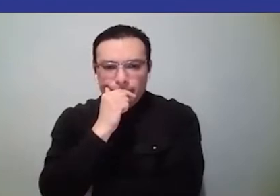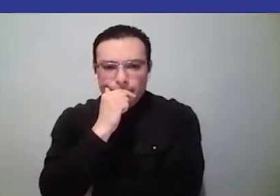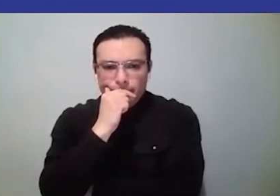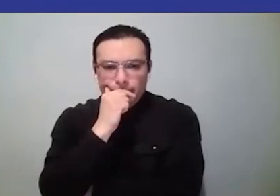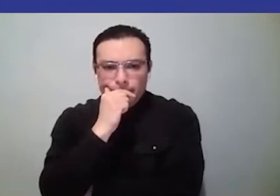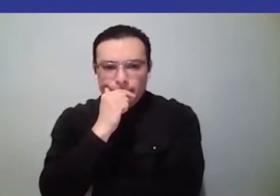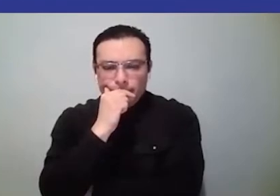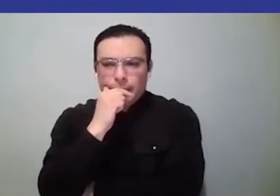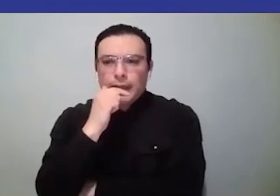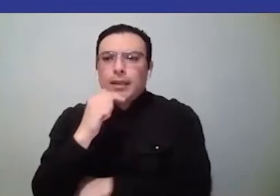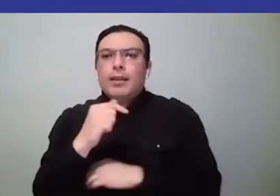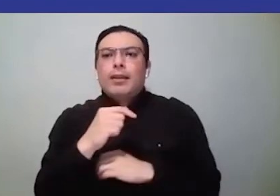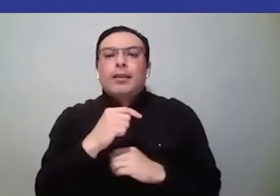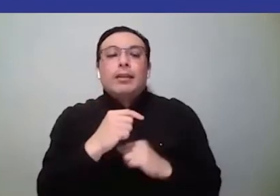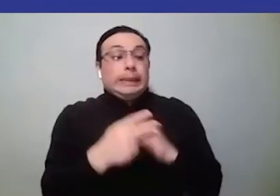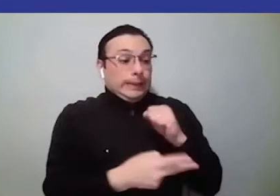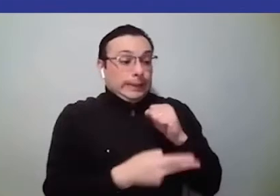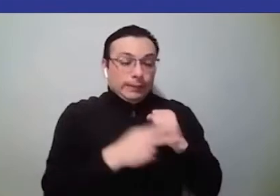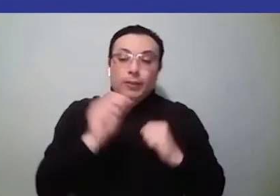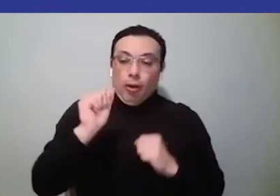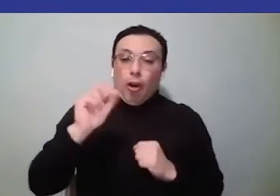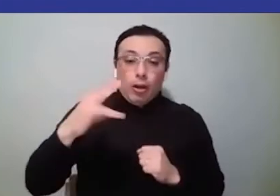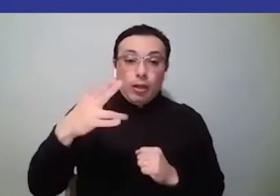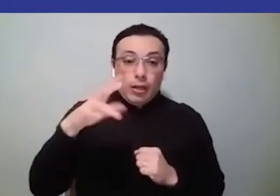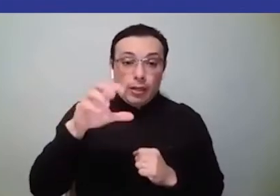Mm. Yeah.